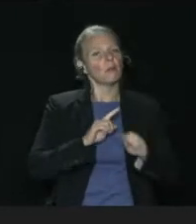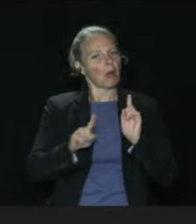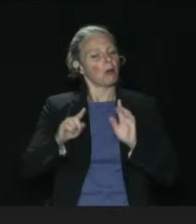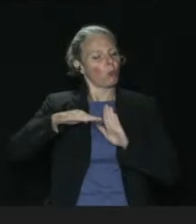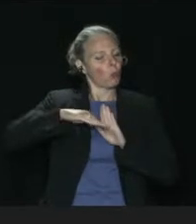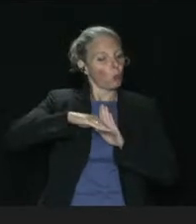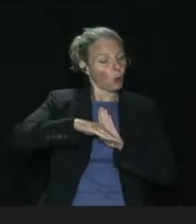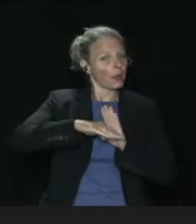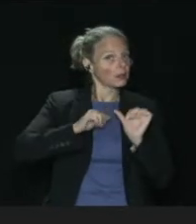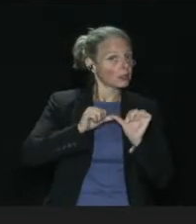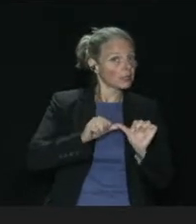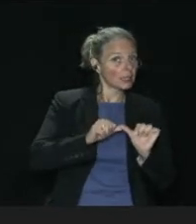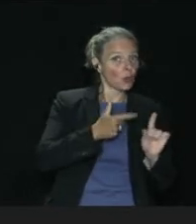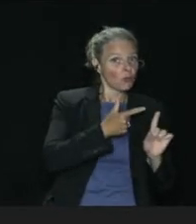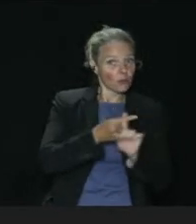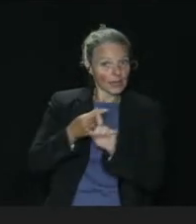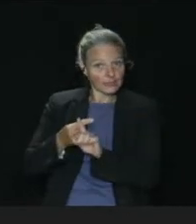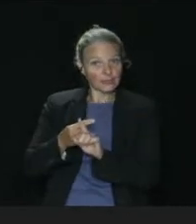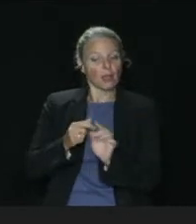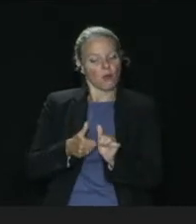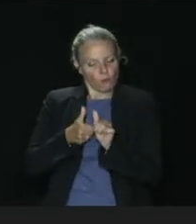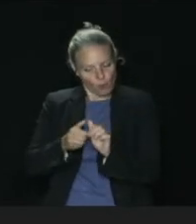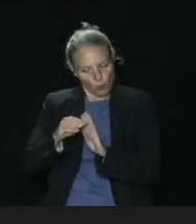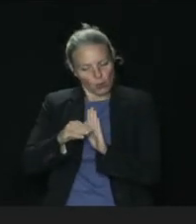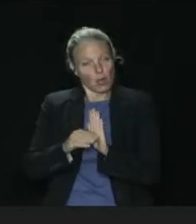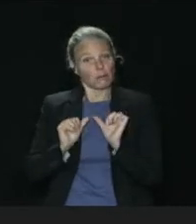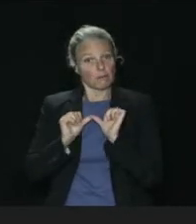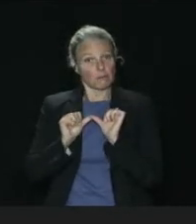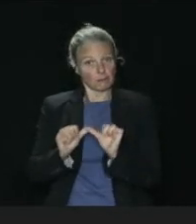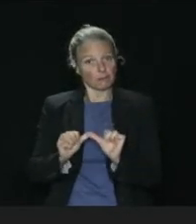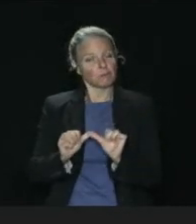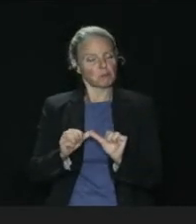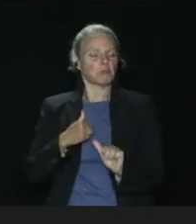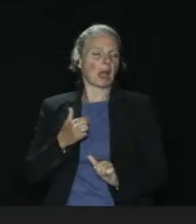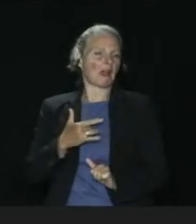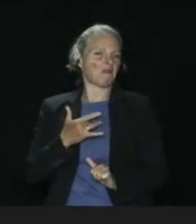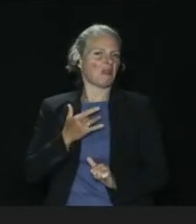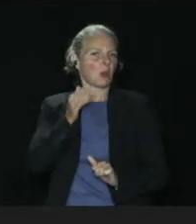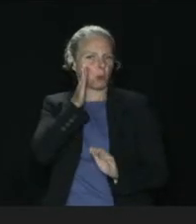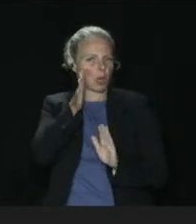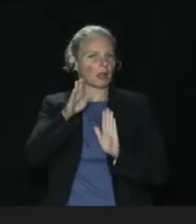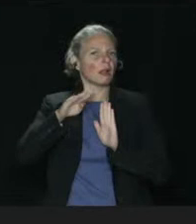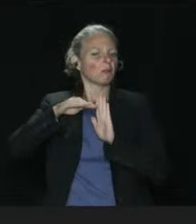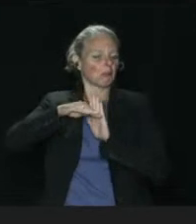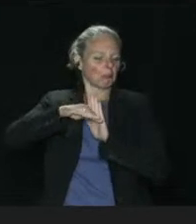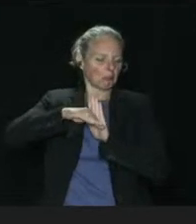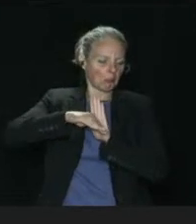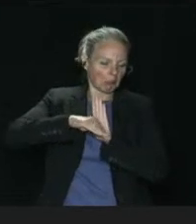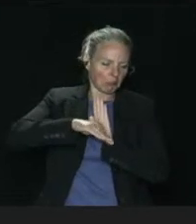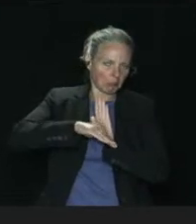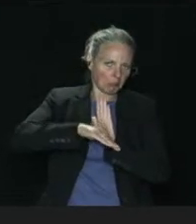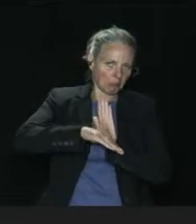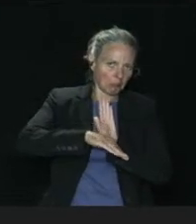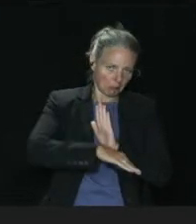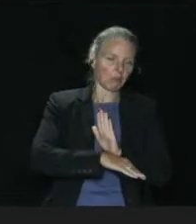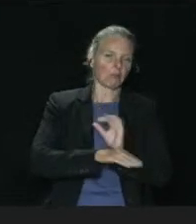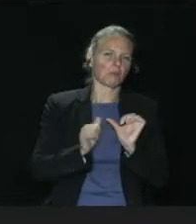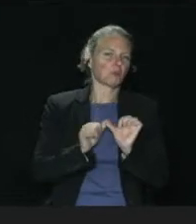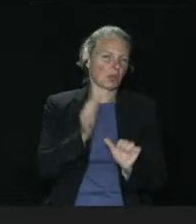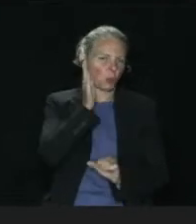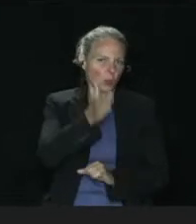with the vaccination and with the current public health measures, I believe the epidemic curve will continue to descend.